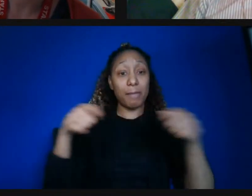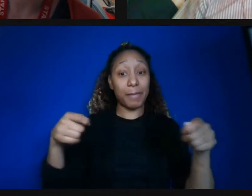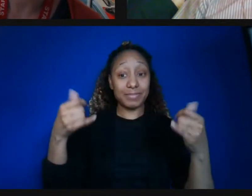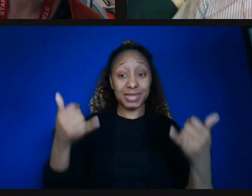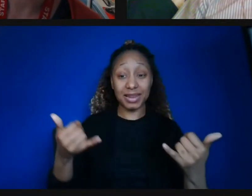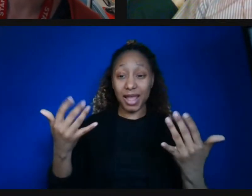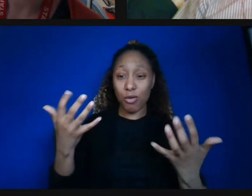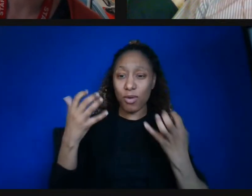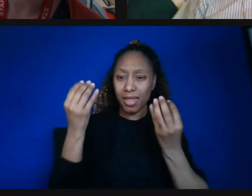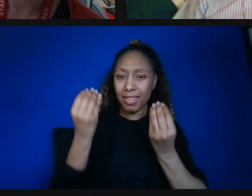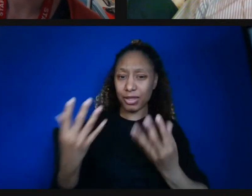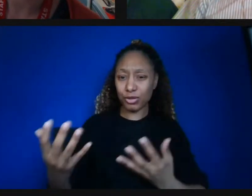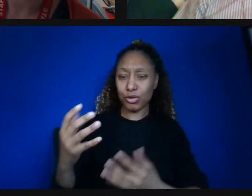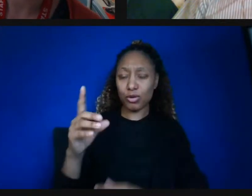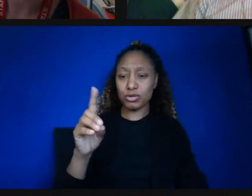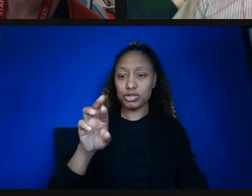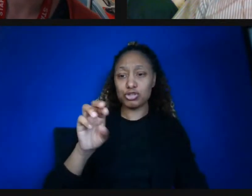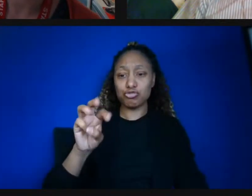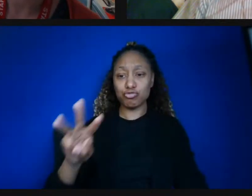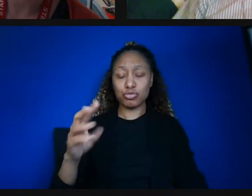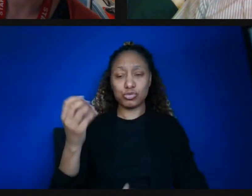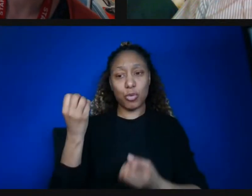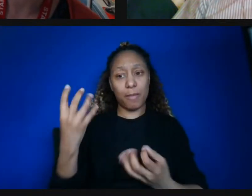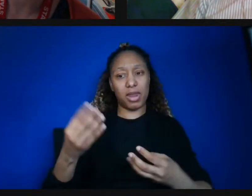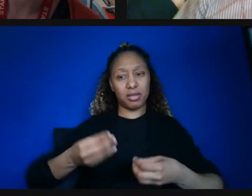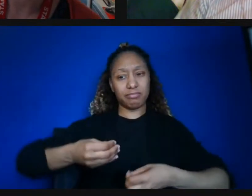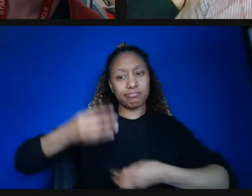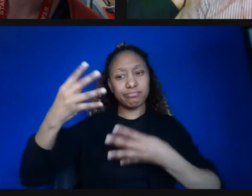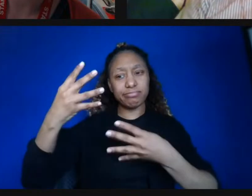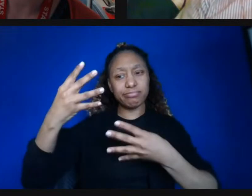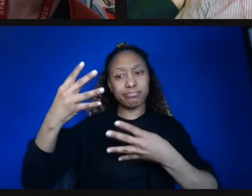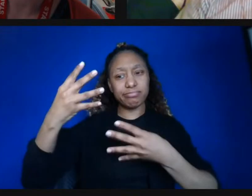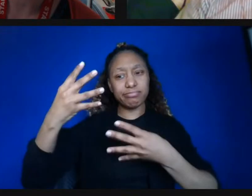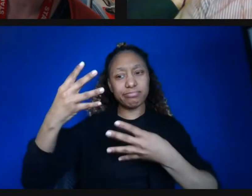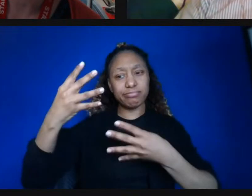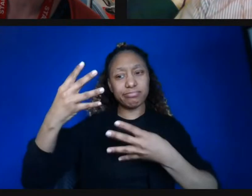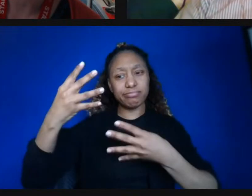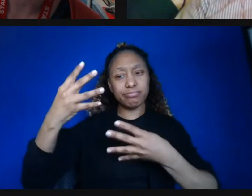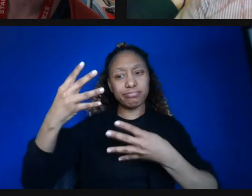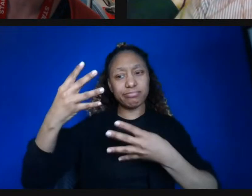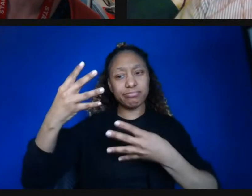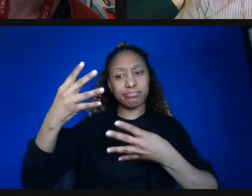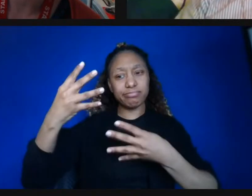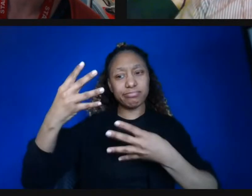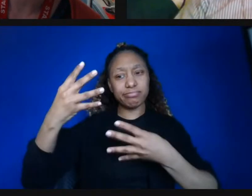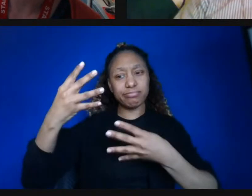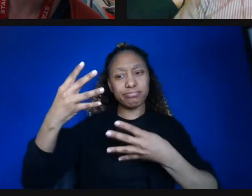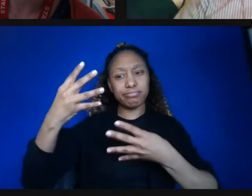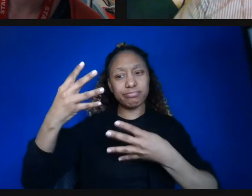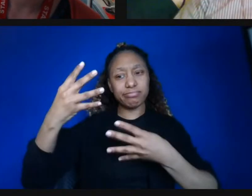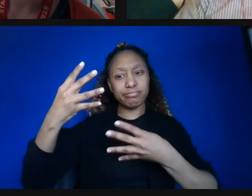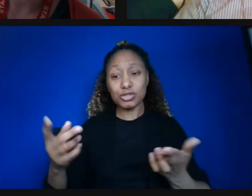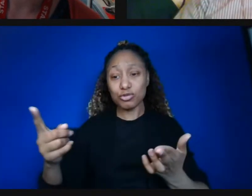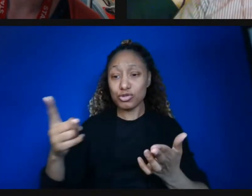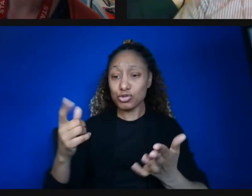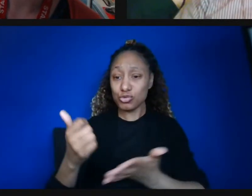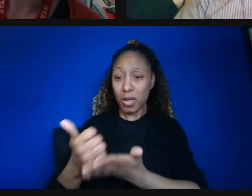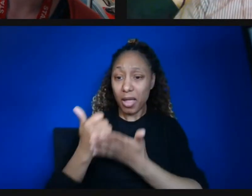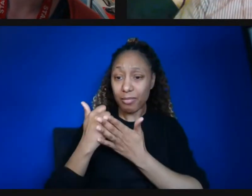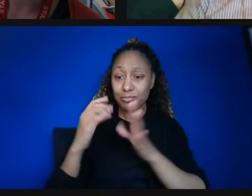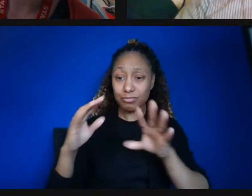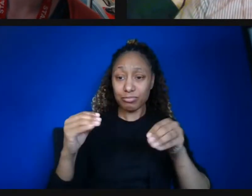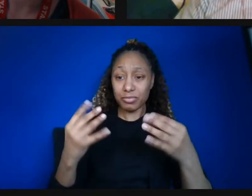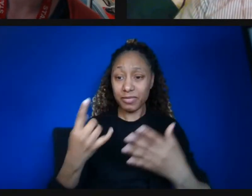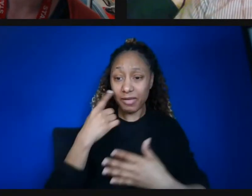let you know, Drew, that there are so many comments here that say how wonderful this presentation was, what a great resource you've helped to create. It